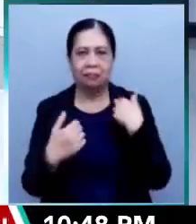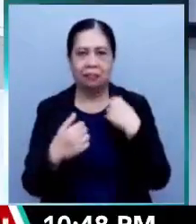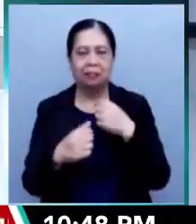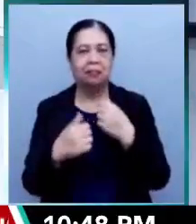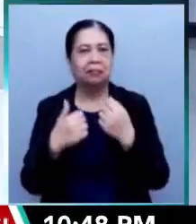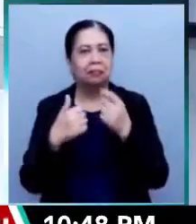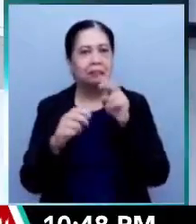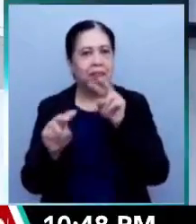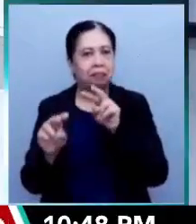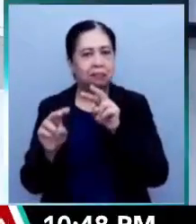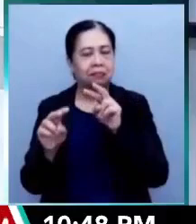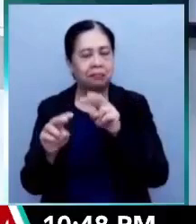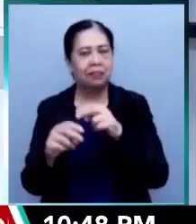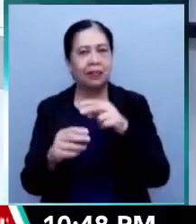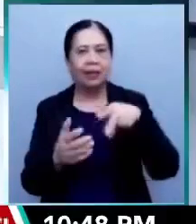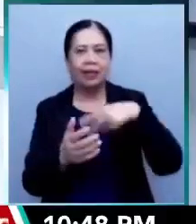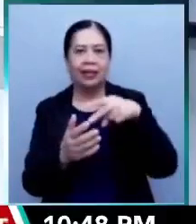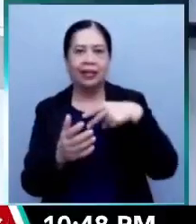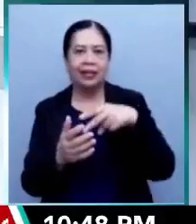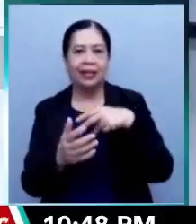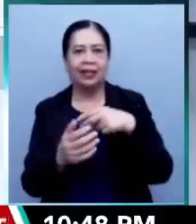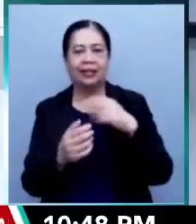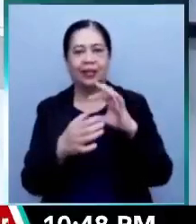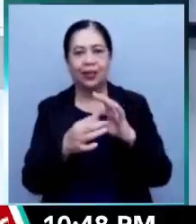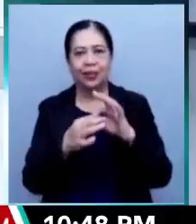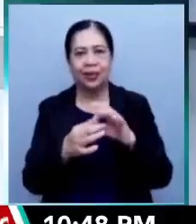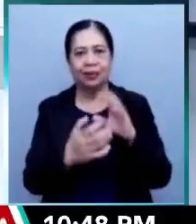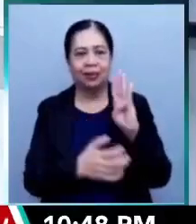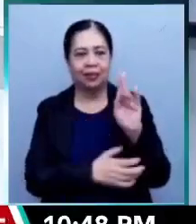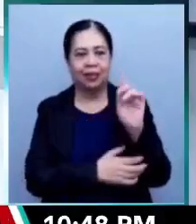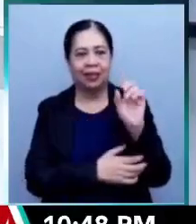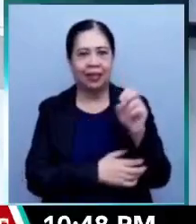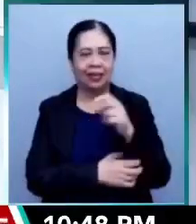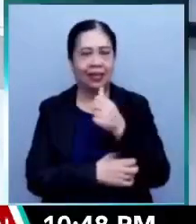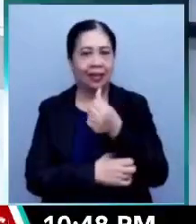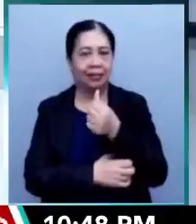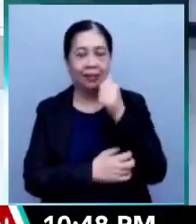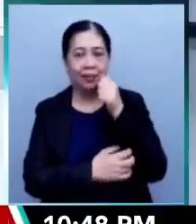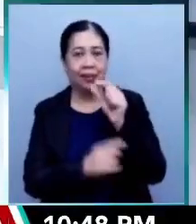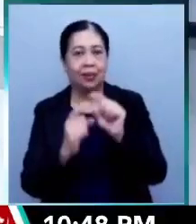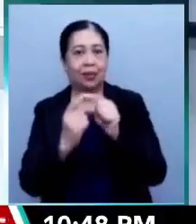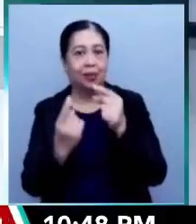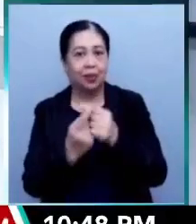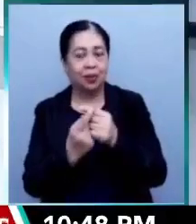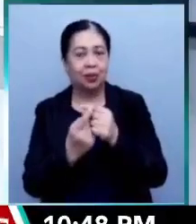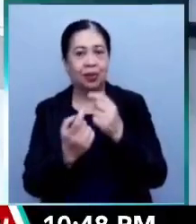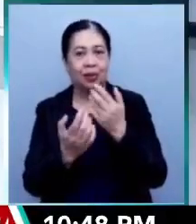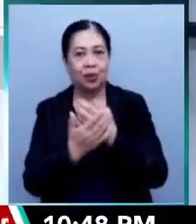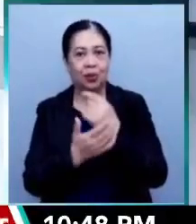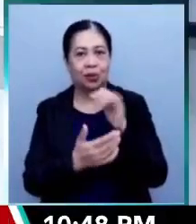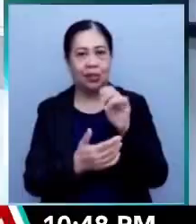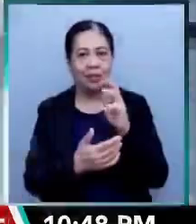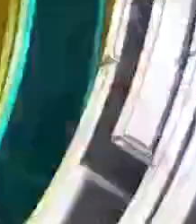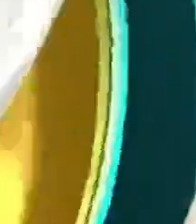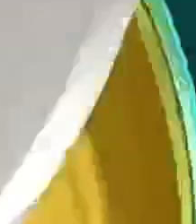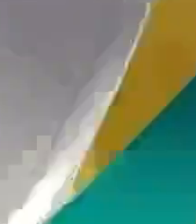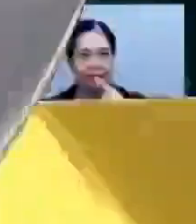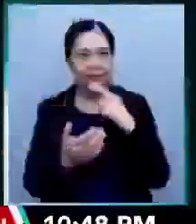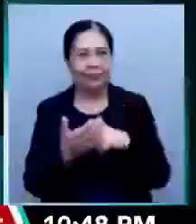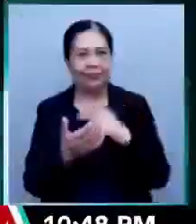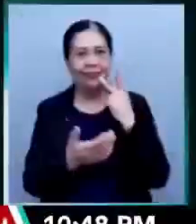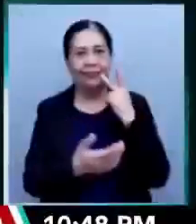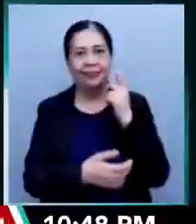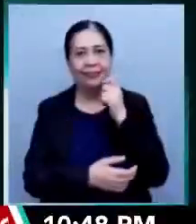dance collab ni V ng BTS at ng K-pop girl group na New Jeans. My report si Katati Bayan.